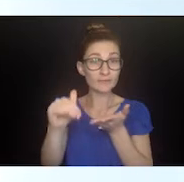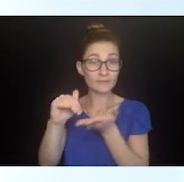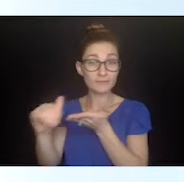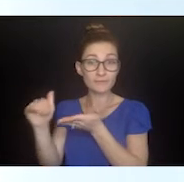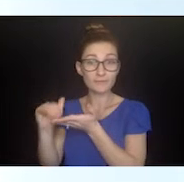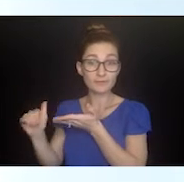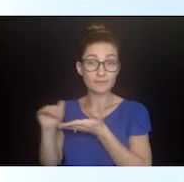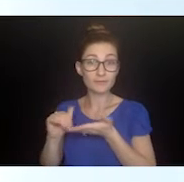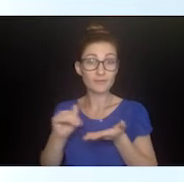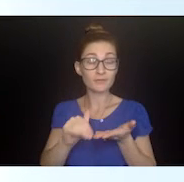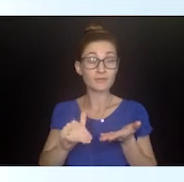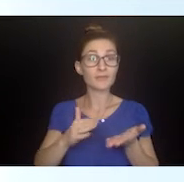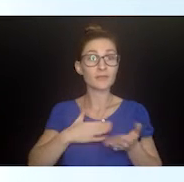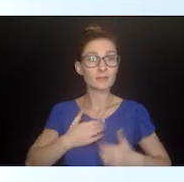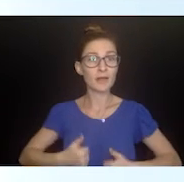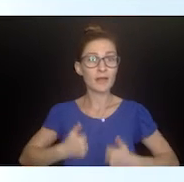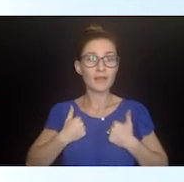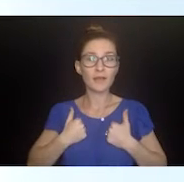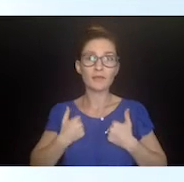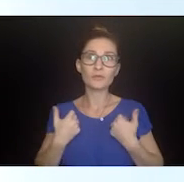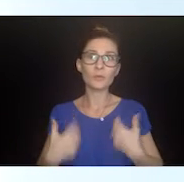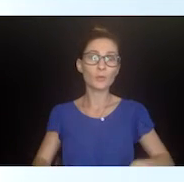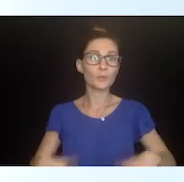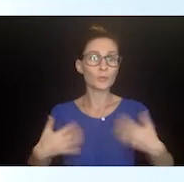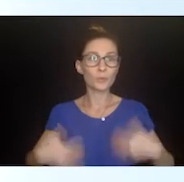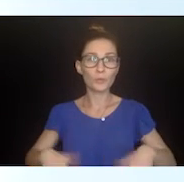my life has become so full.